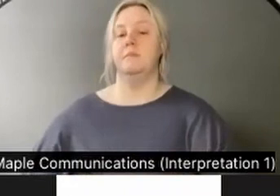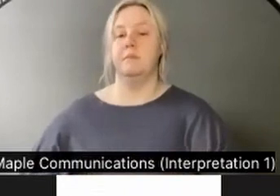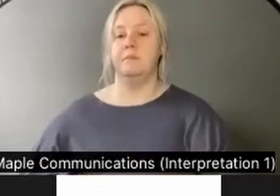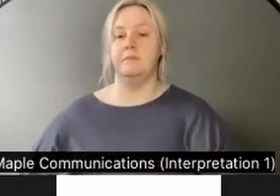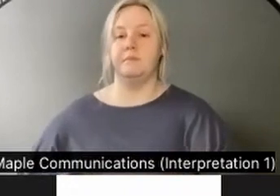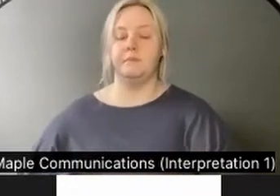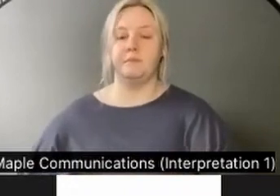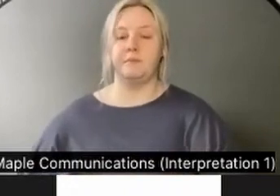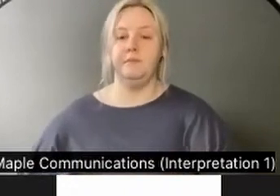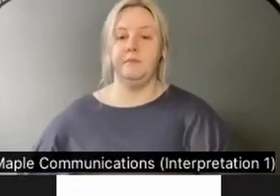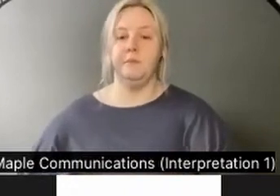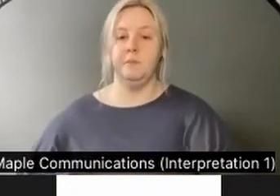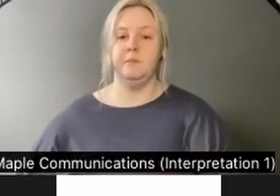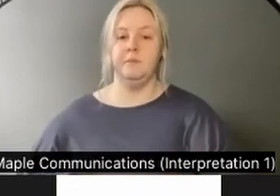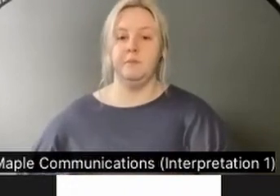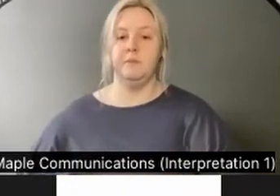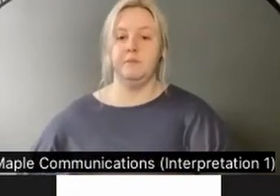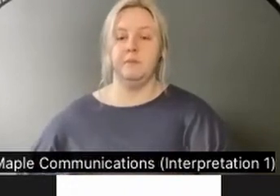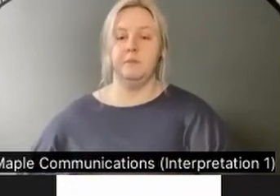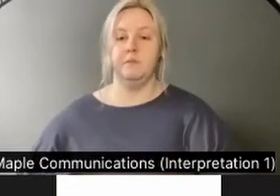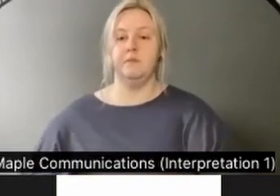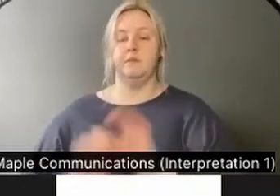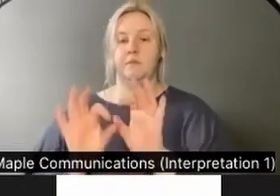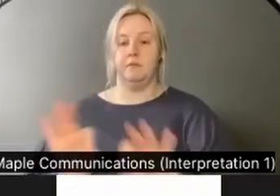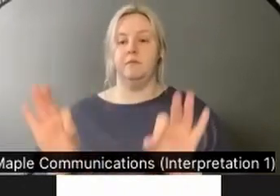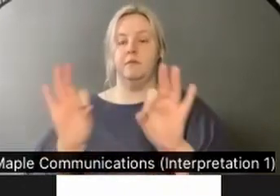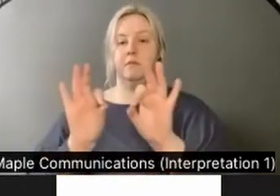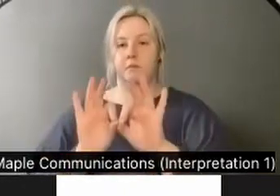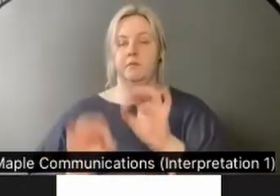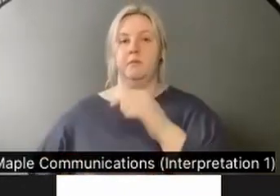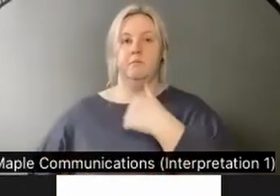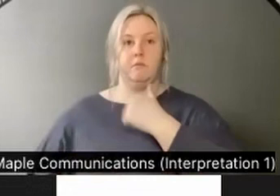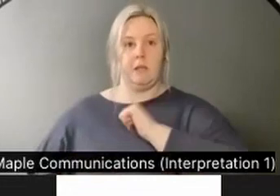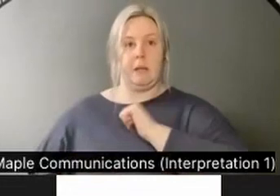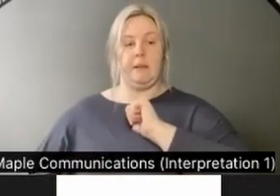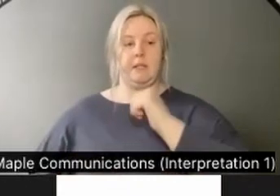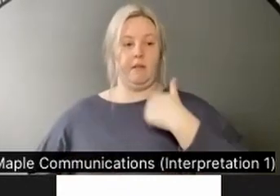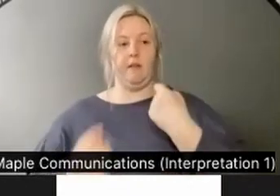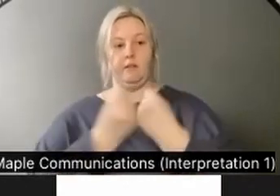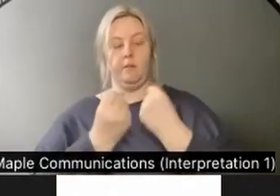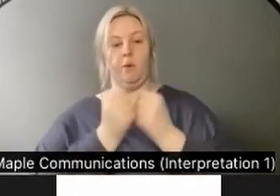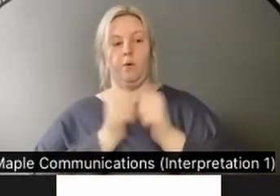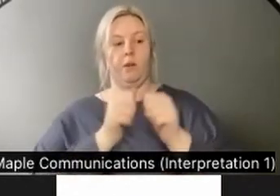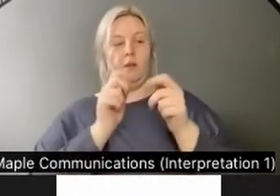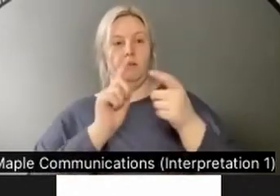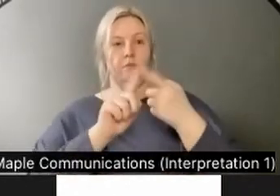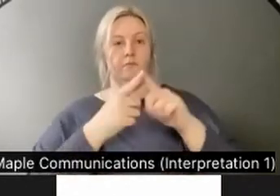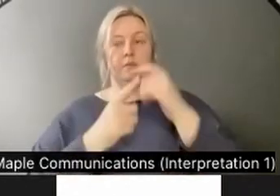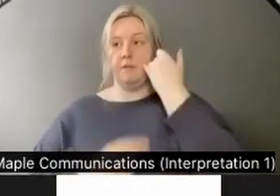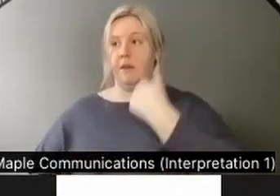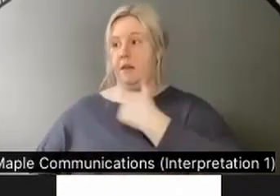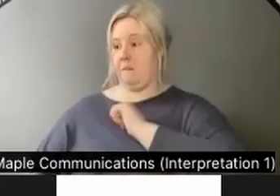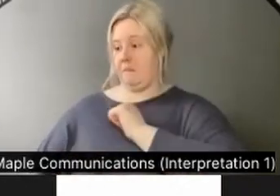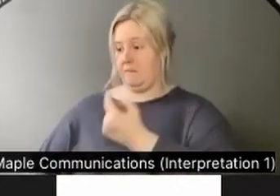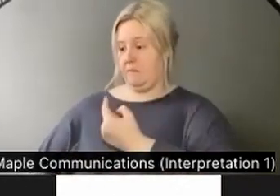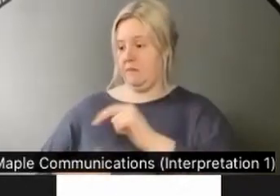prevalence of medical ableism could result in erroneous judgments being made about my quality of life is even greater. But the advent